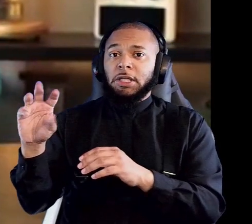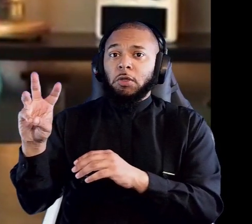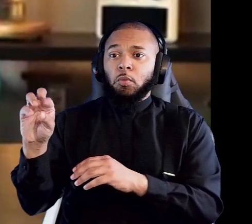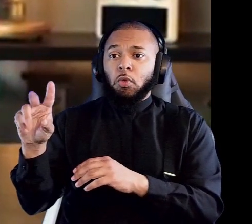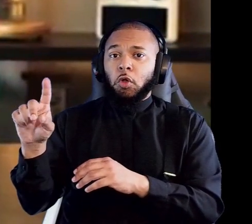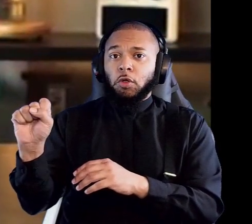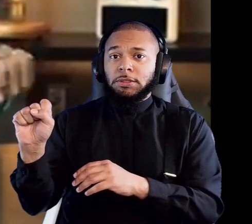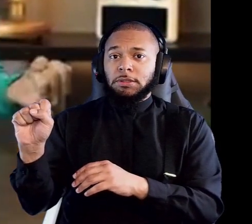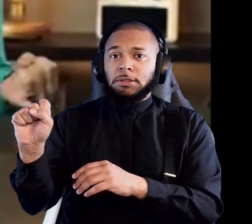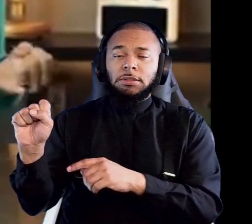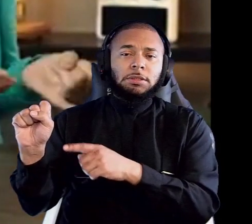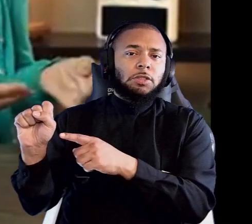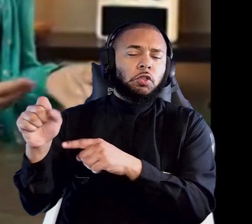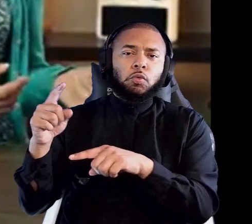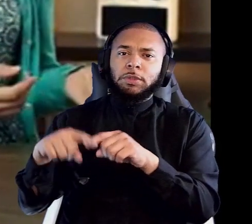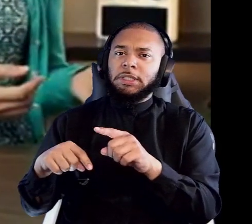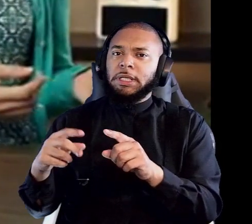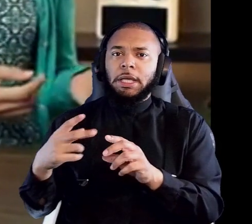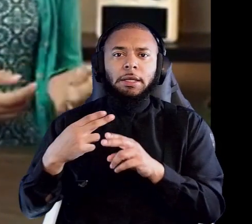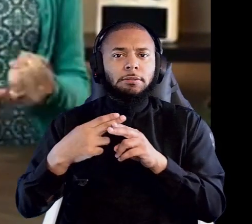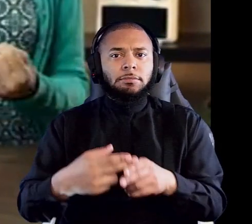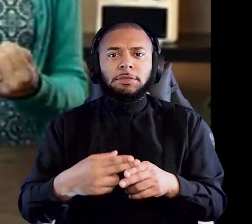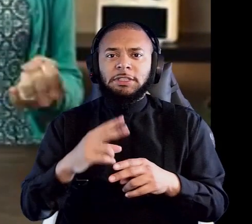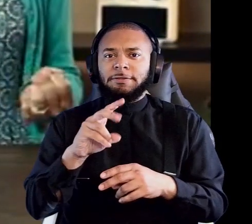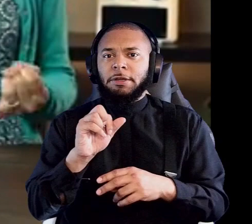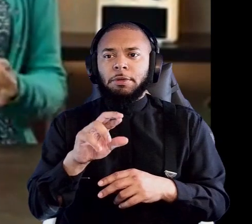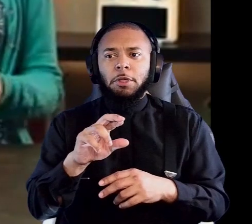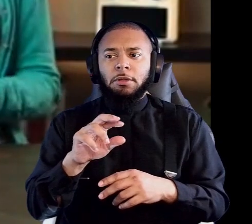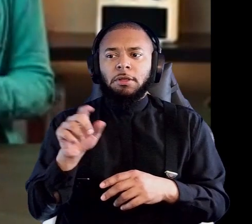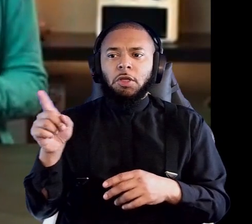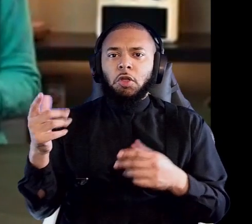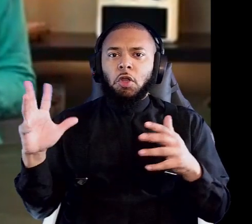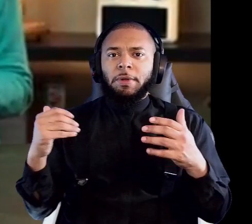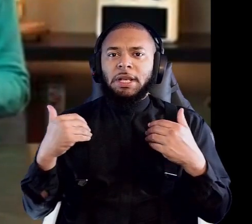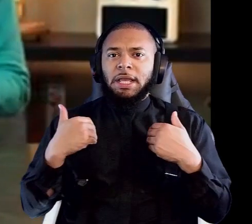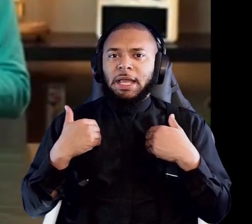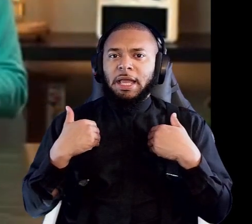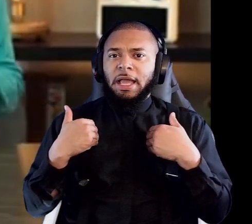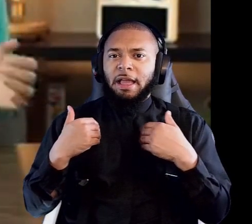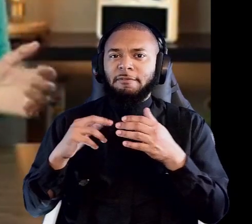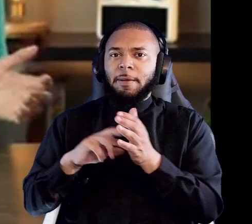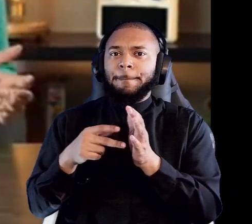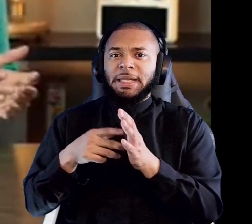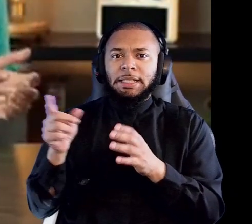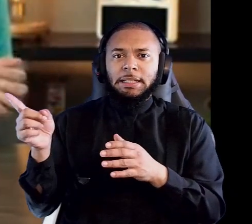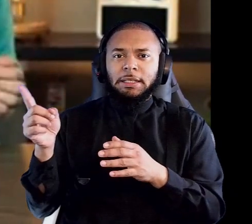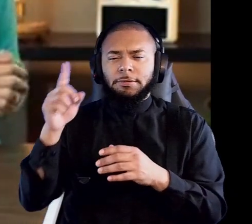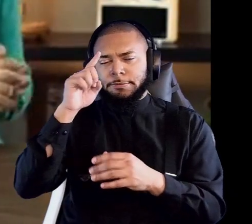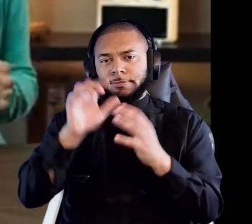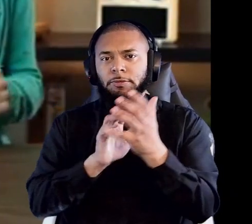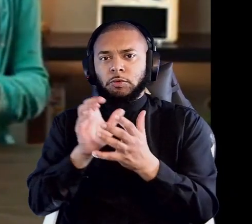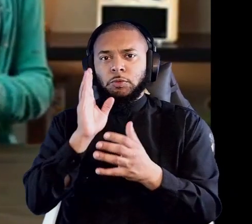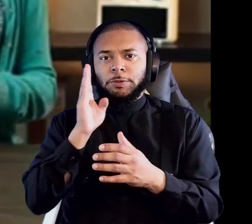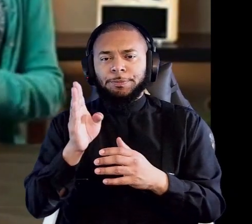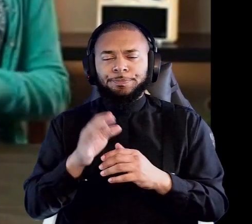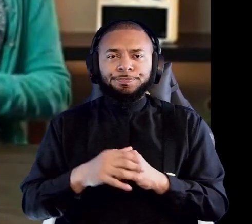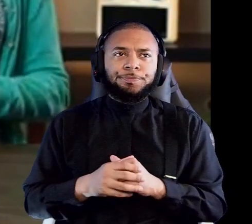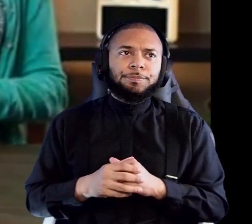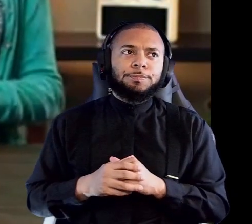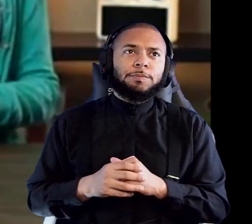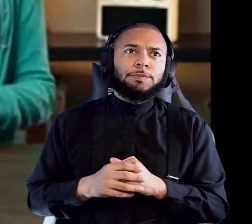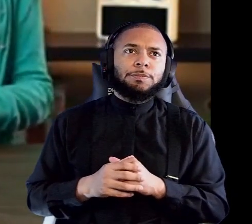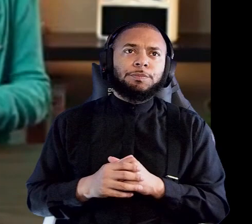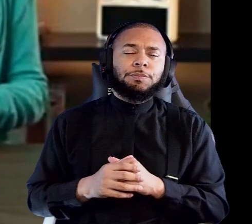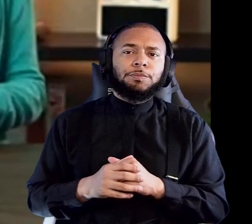like public. The word public already has a meaning, so we can't have a variable called public. That would be very confusing.